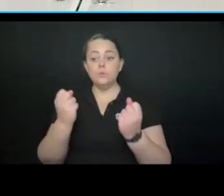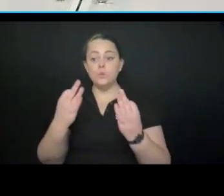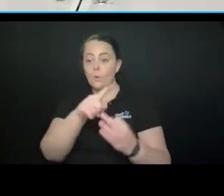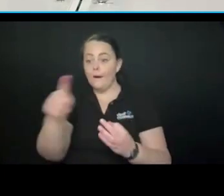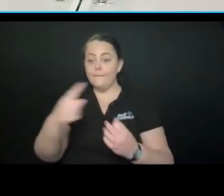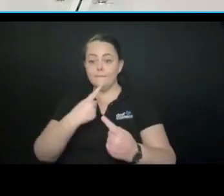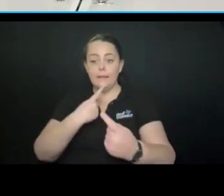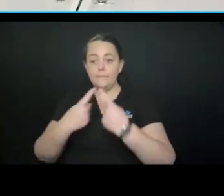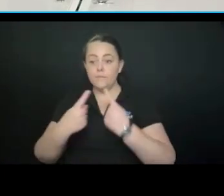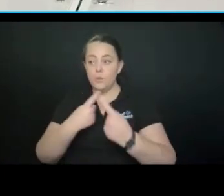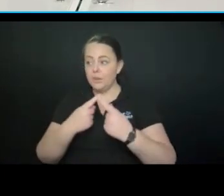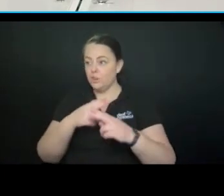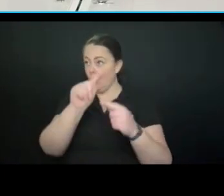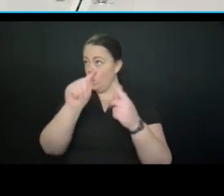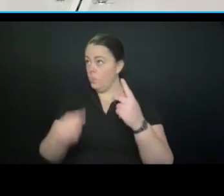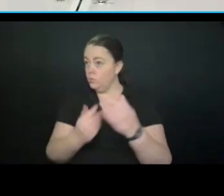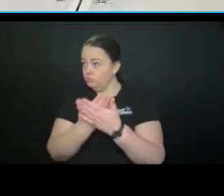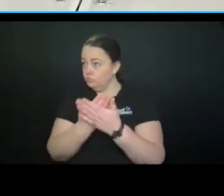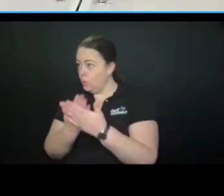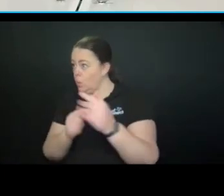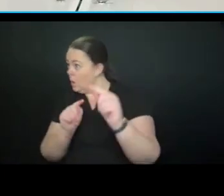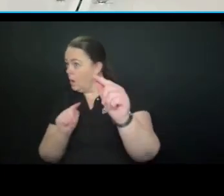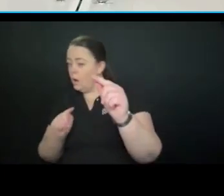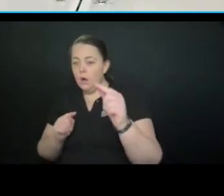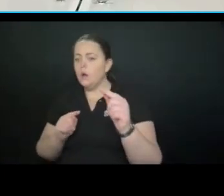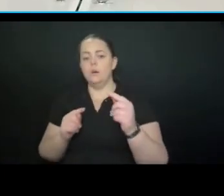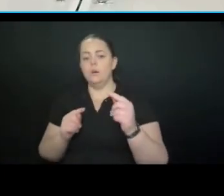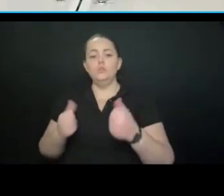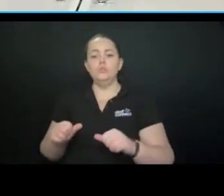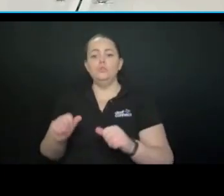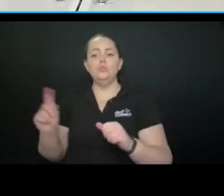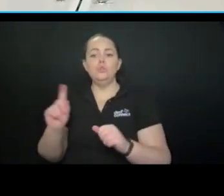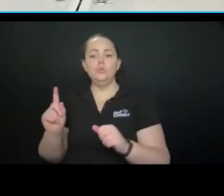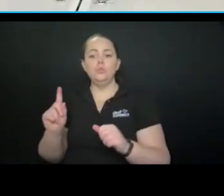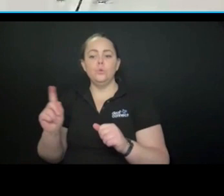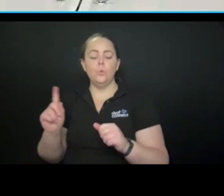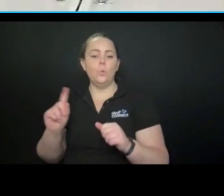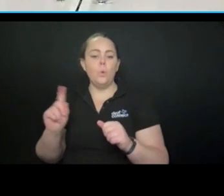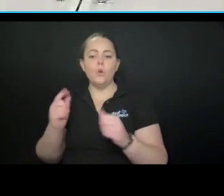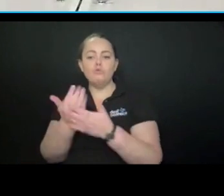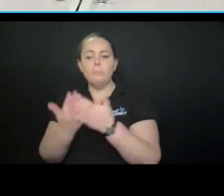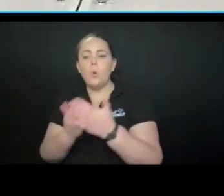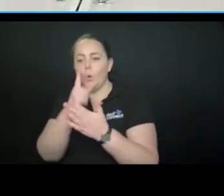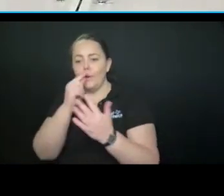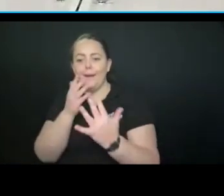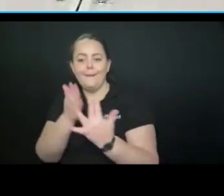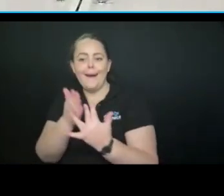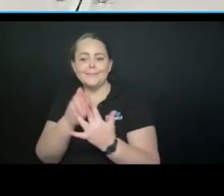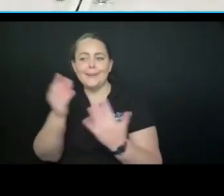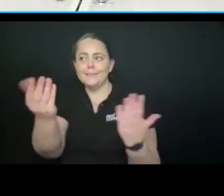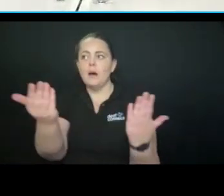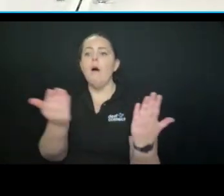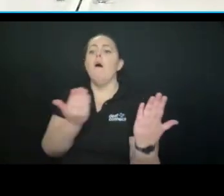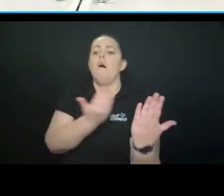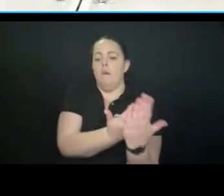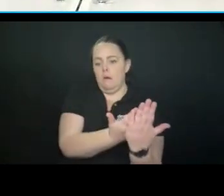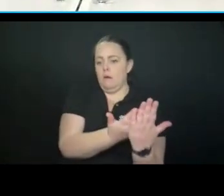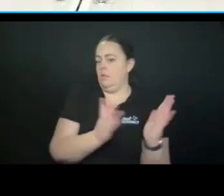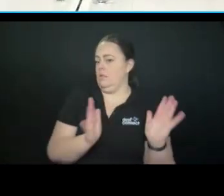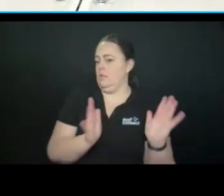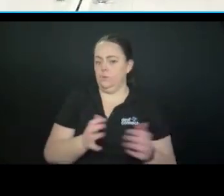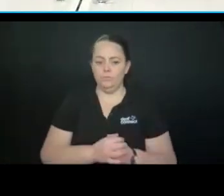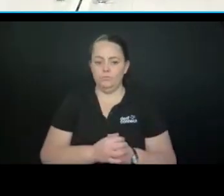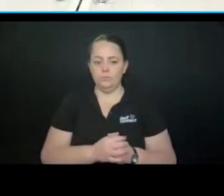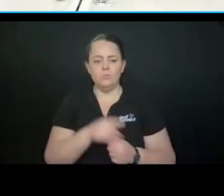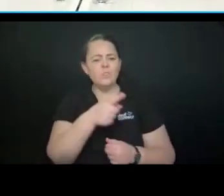instead. The QFR frequently asked questions, which are available on the department website. They provide guidance on the reporting